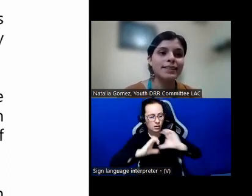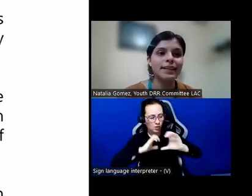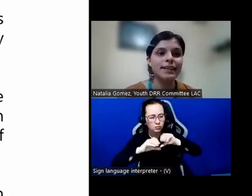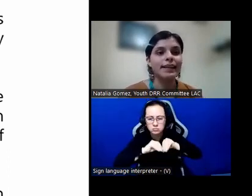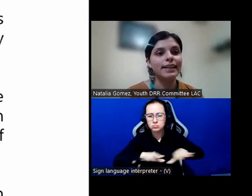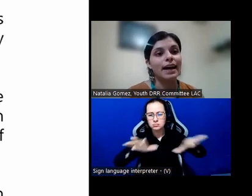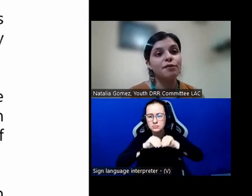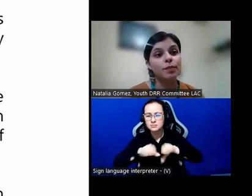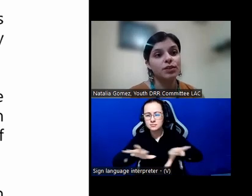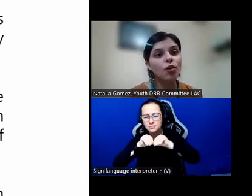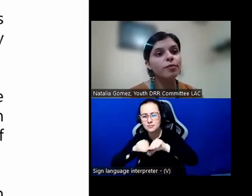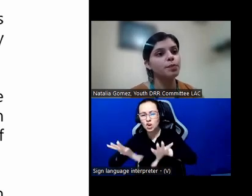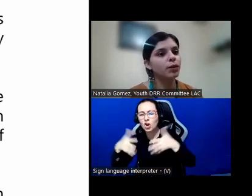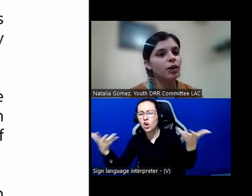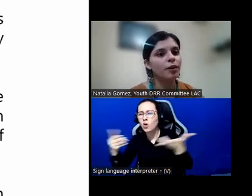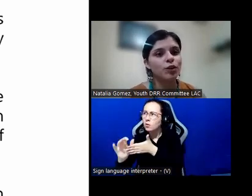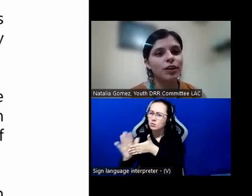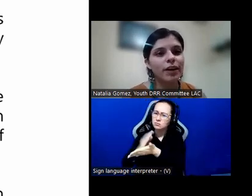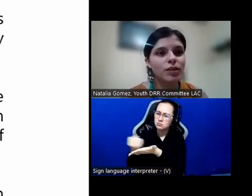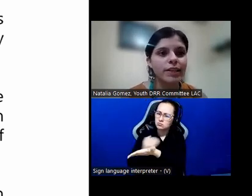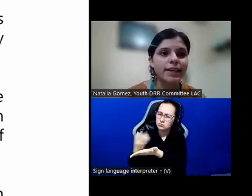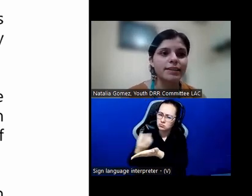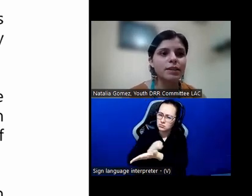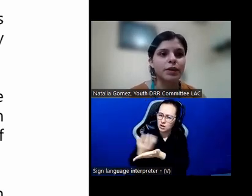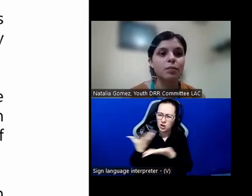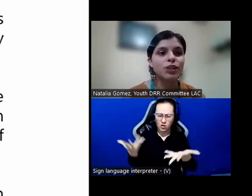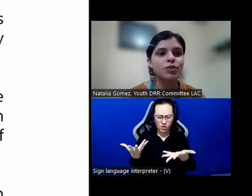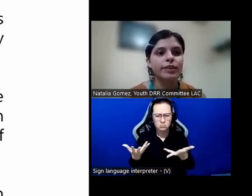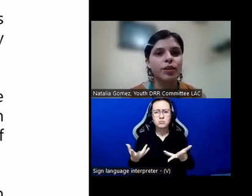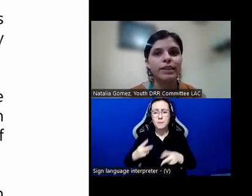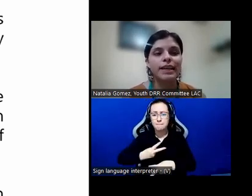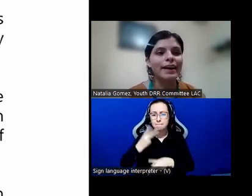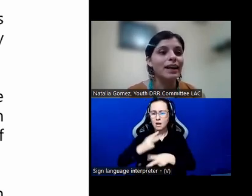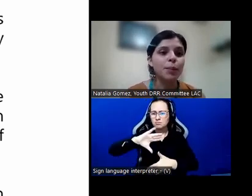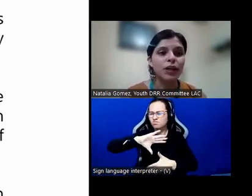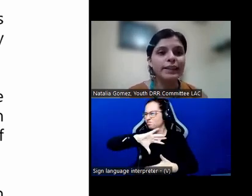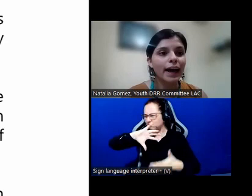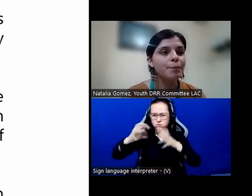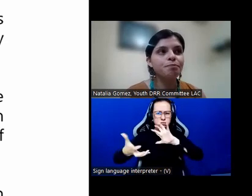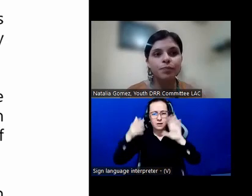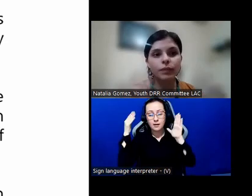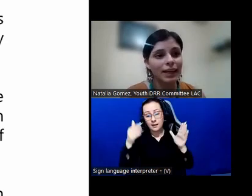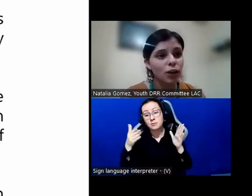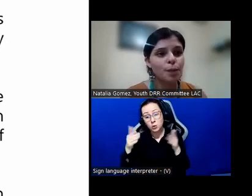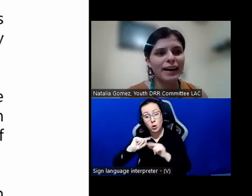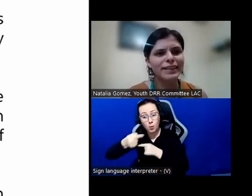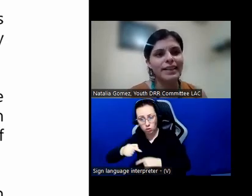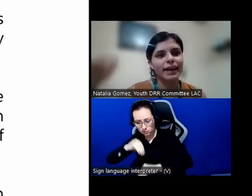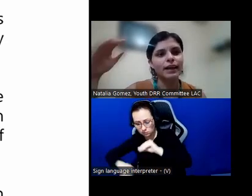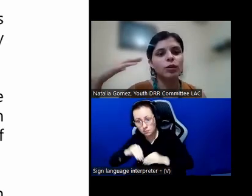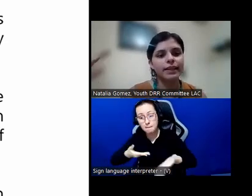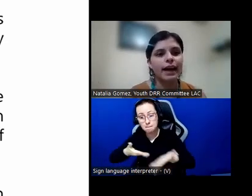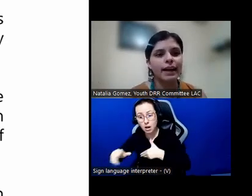communication and dissemination strategies of information in regards to disaster risk management, which in